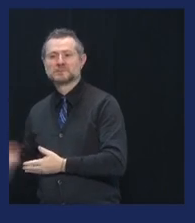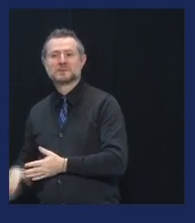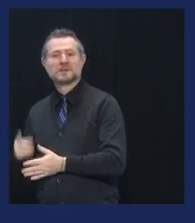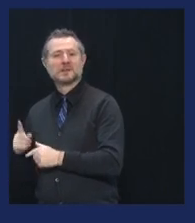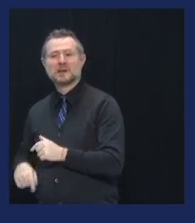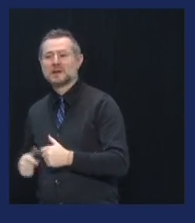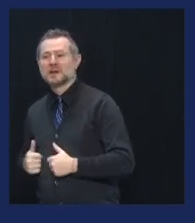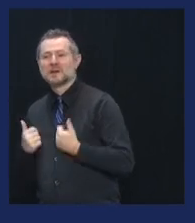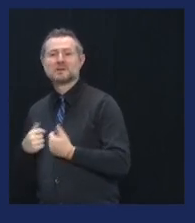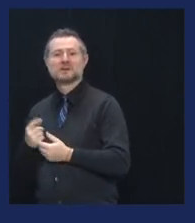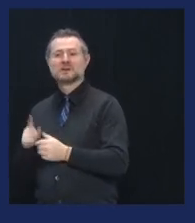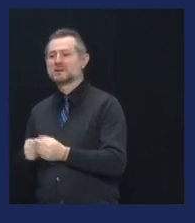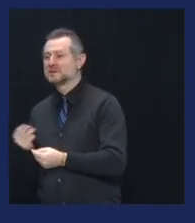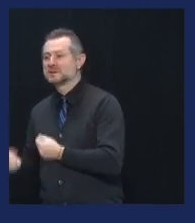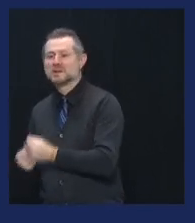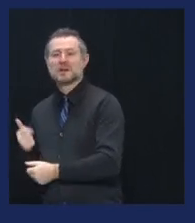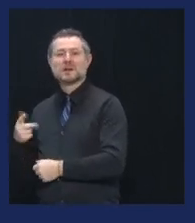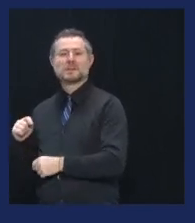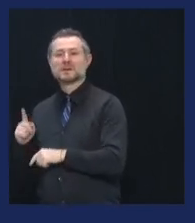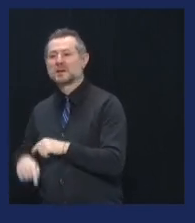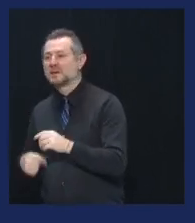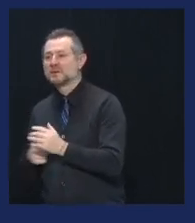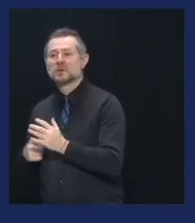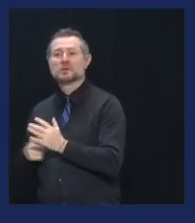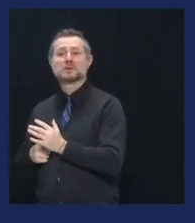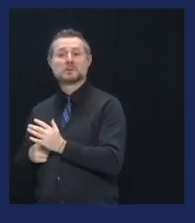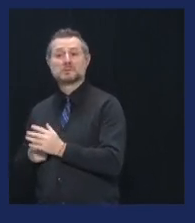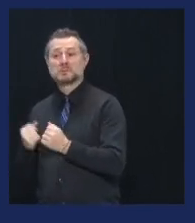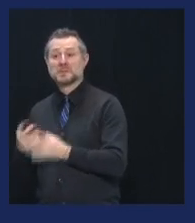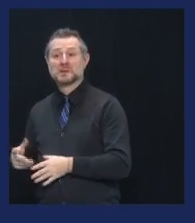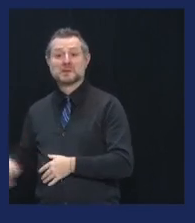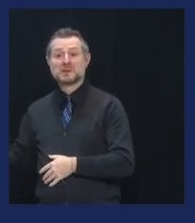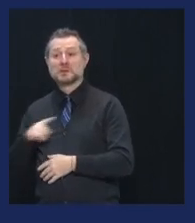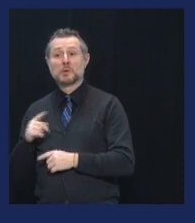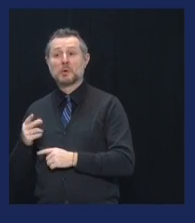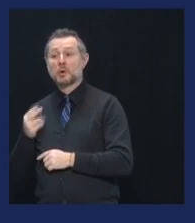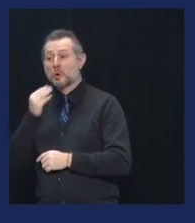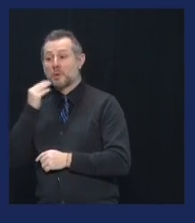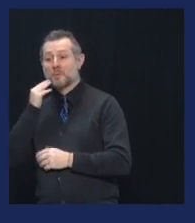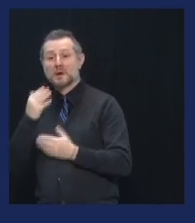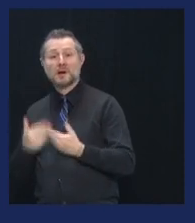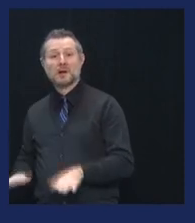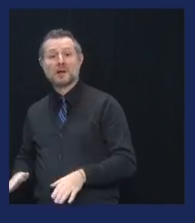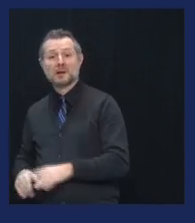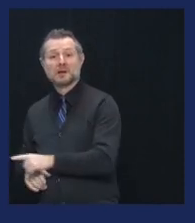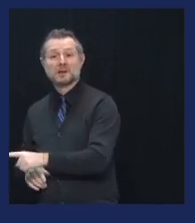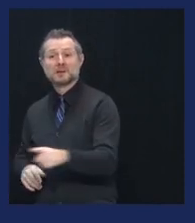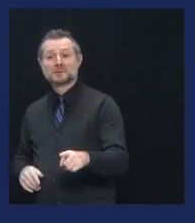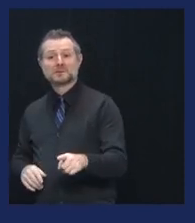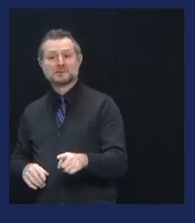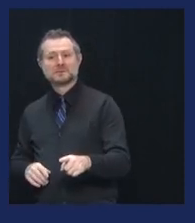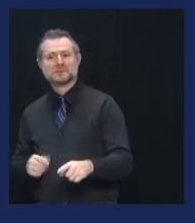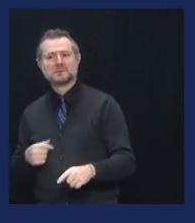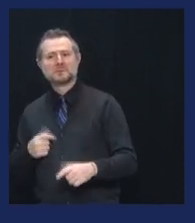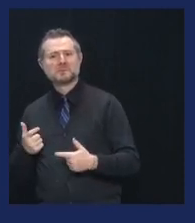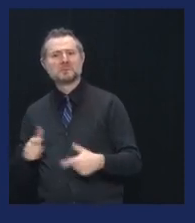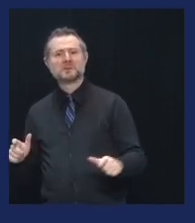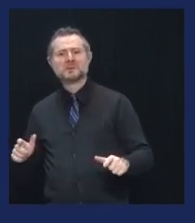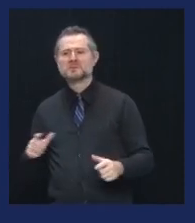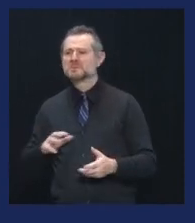many, especially with the growing homeless problem, which is a crisis in many of our cities.